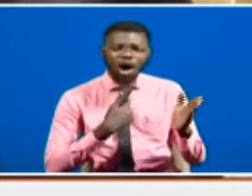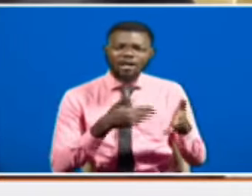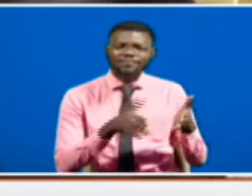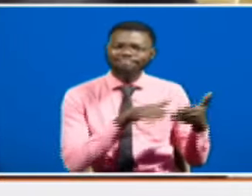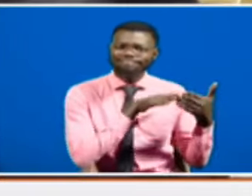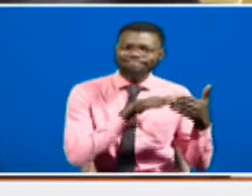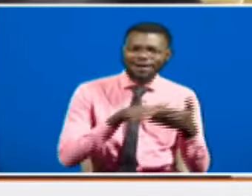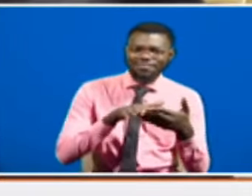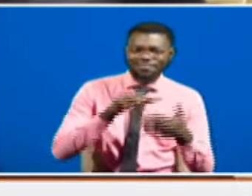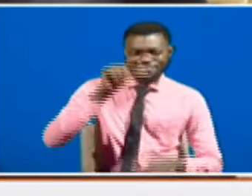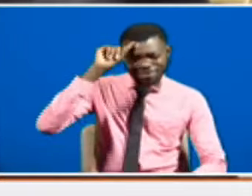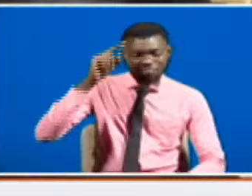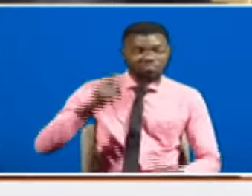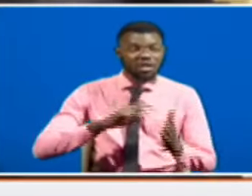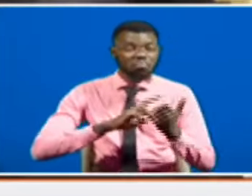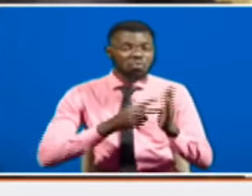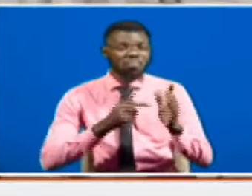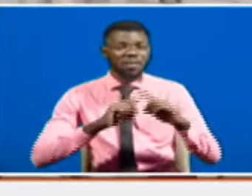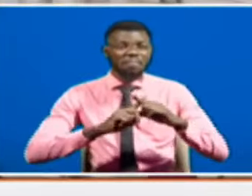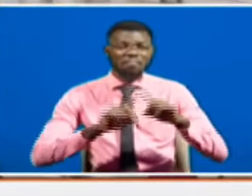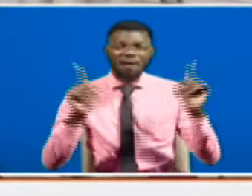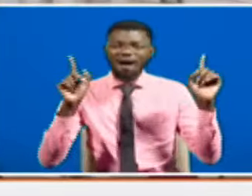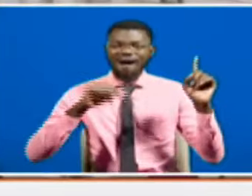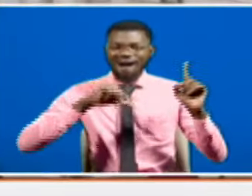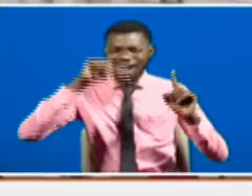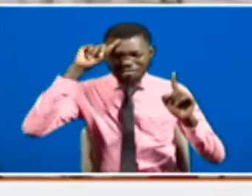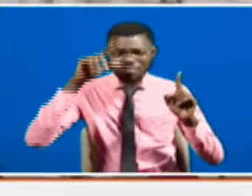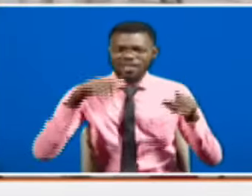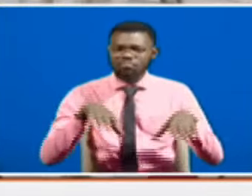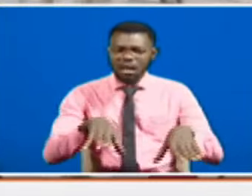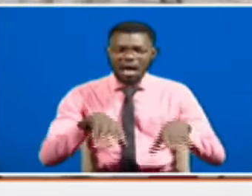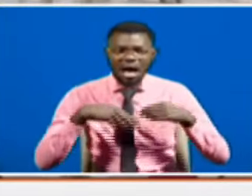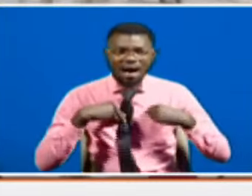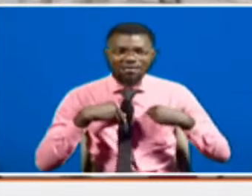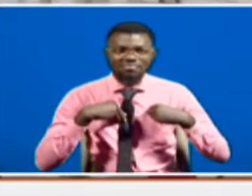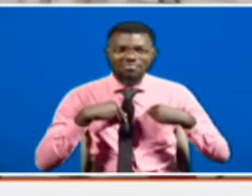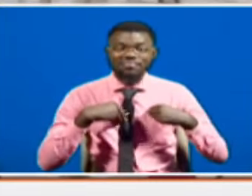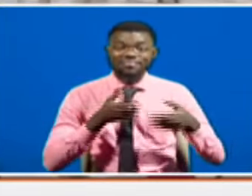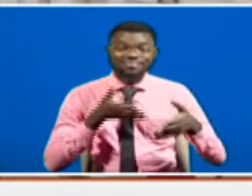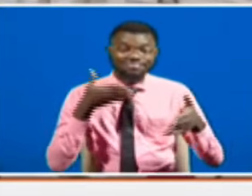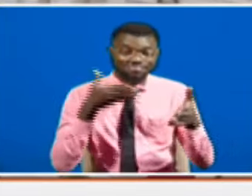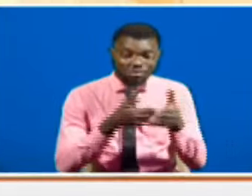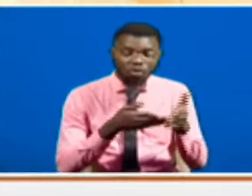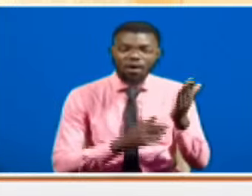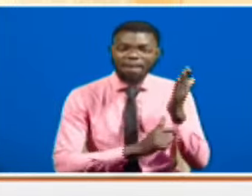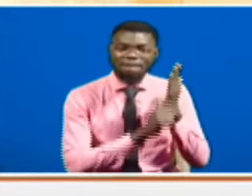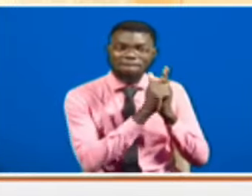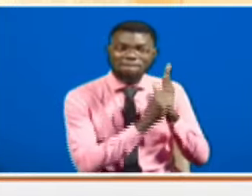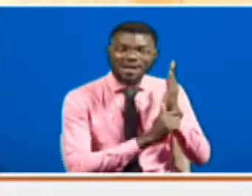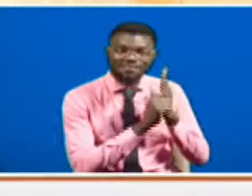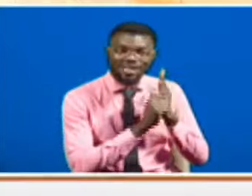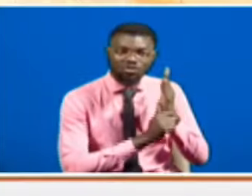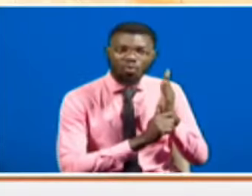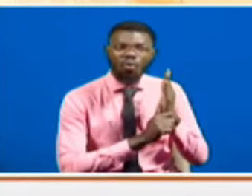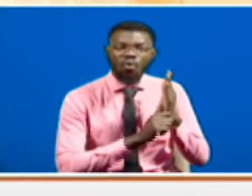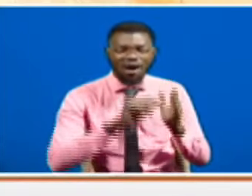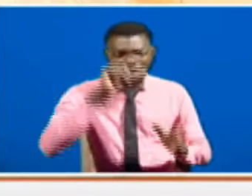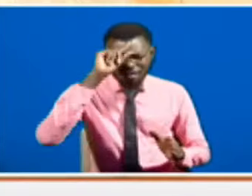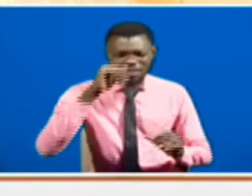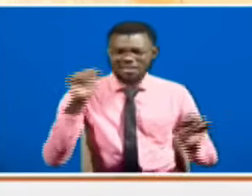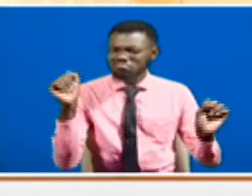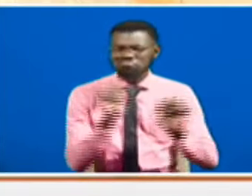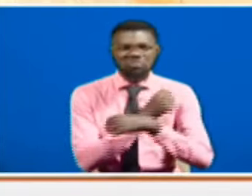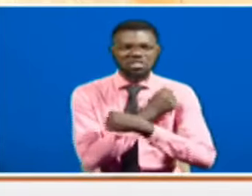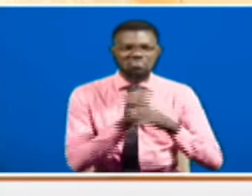projects, maintaining that they will not give them an opportunity to frustrate the Kenya Kwanza manifesto. We are insisting